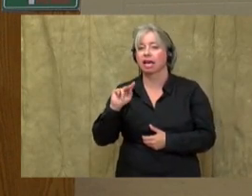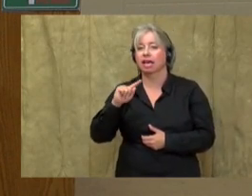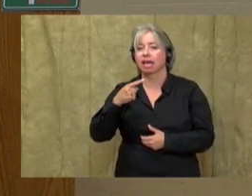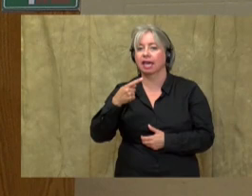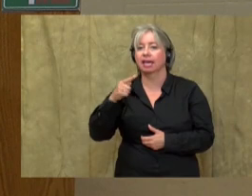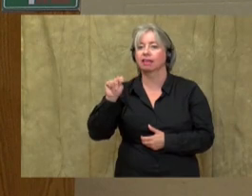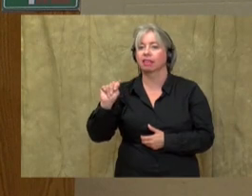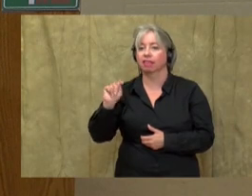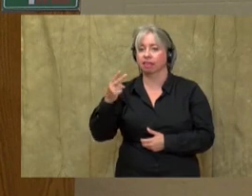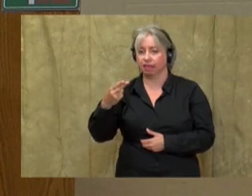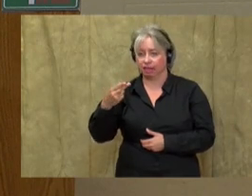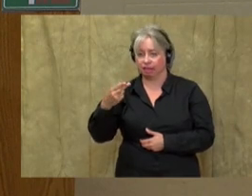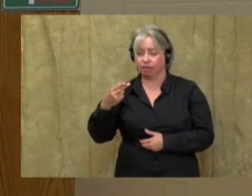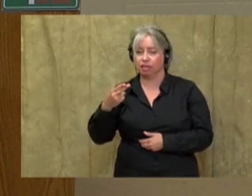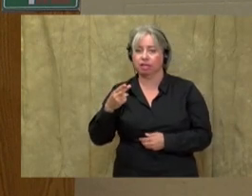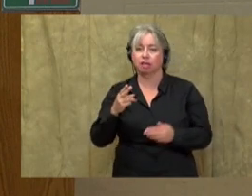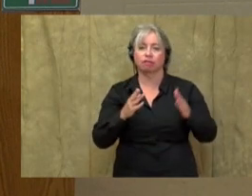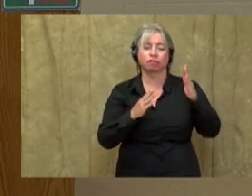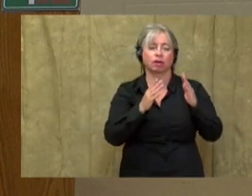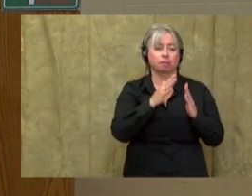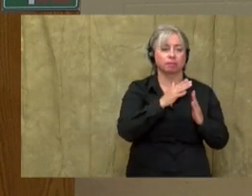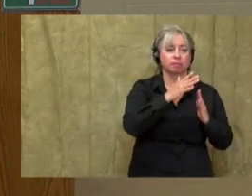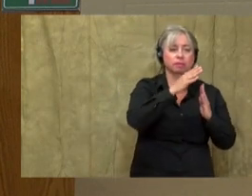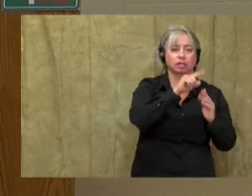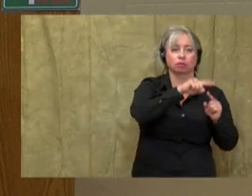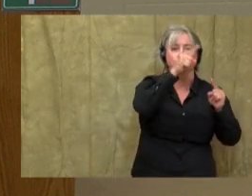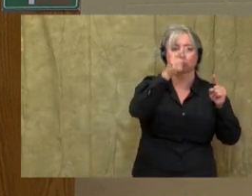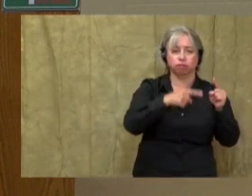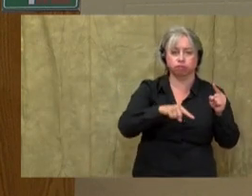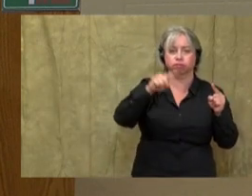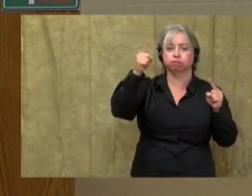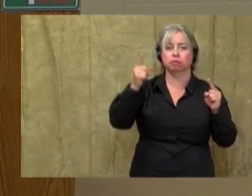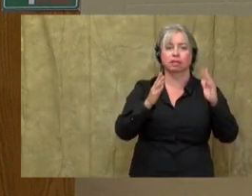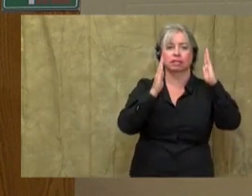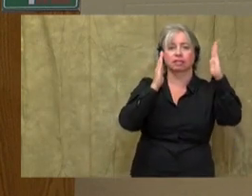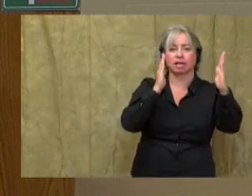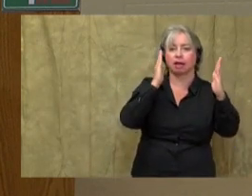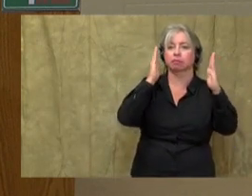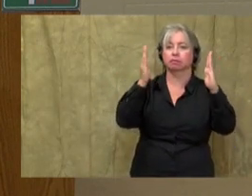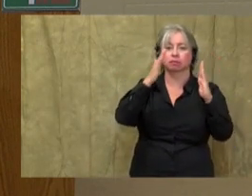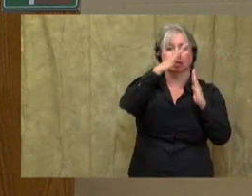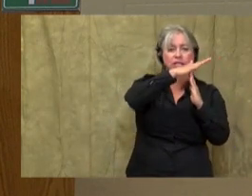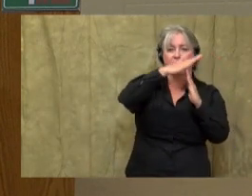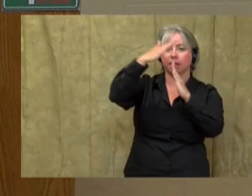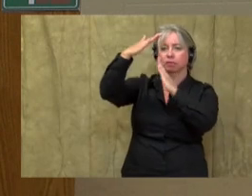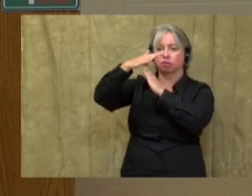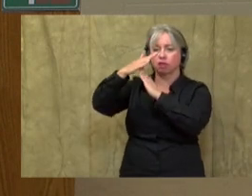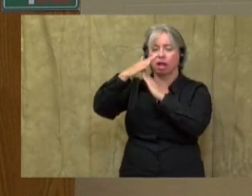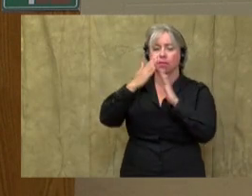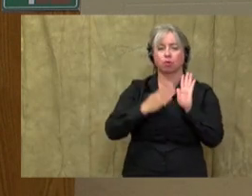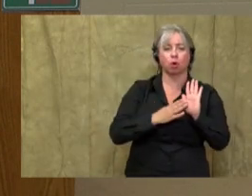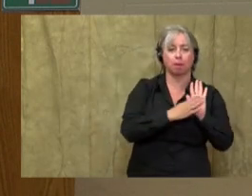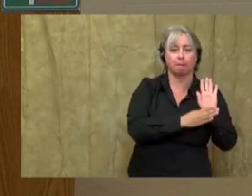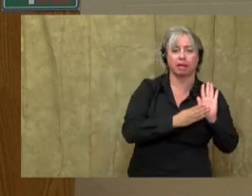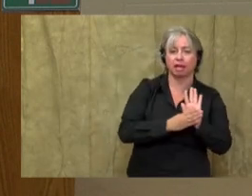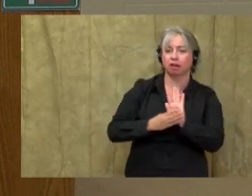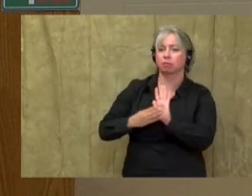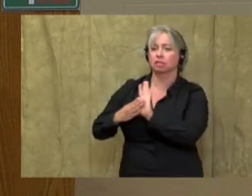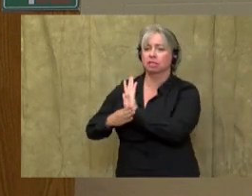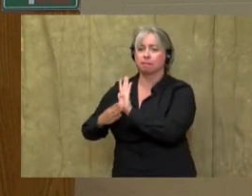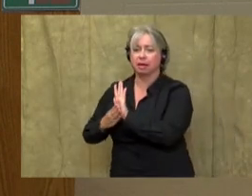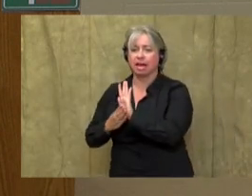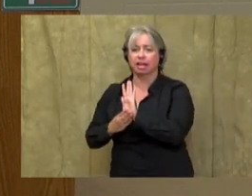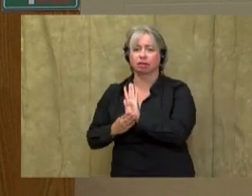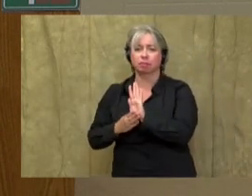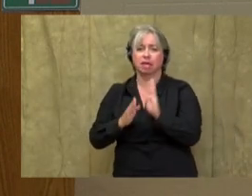looking at crest to crest. And we can also look at wavelength from trough to trough. So that's